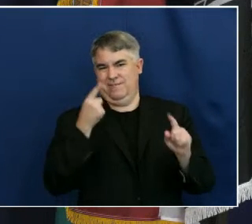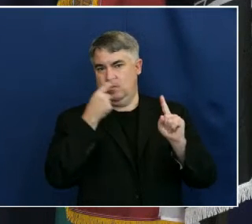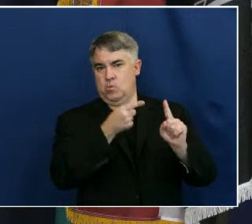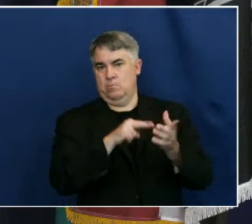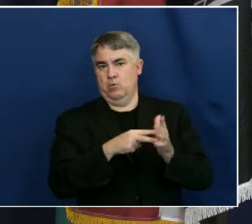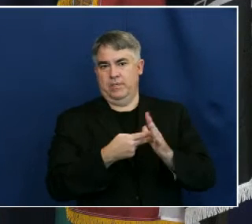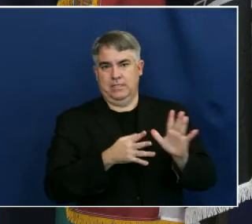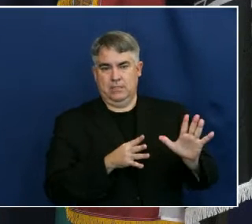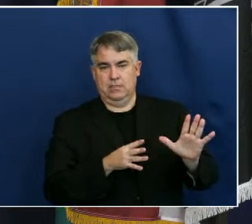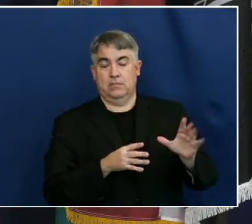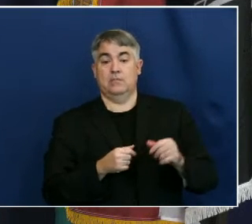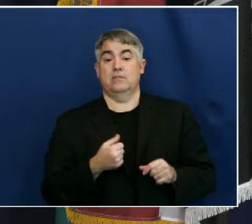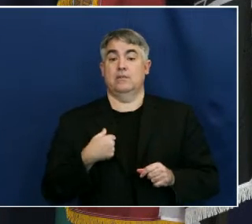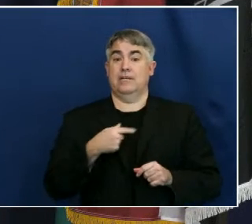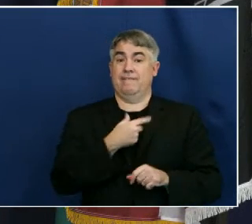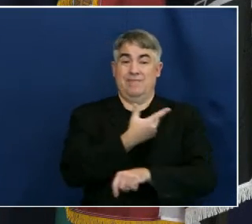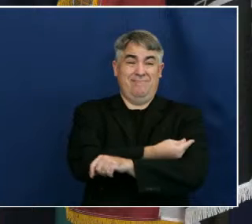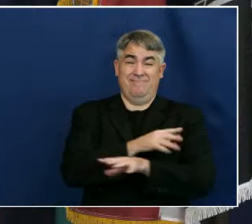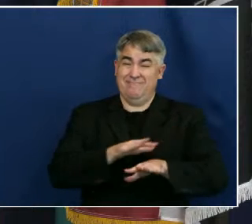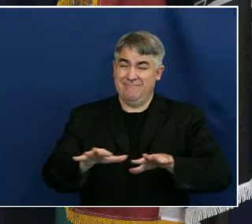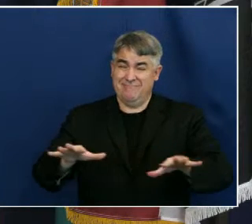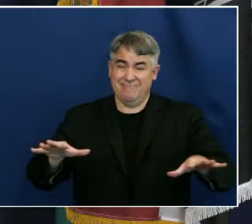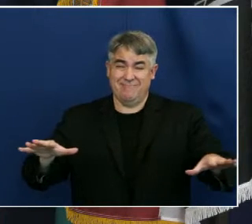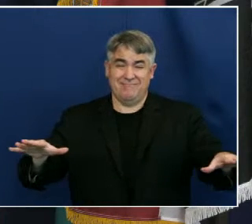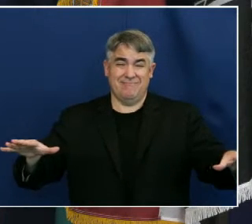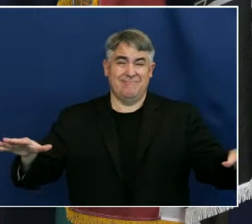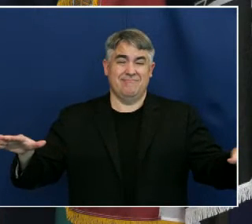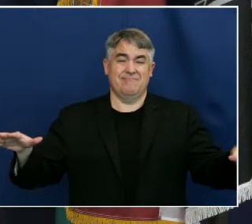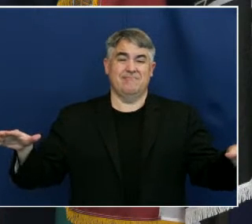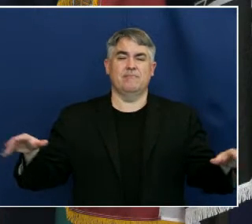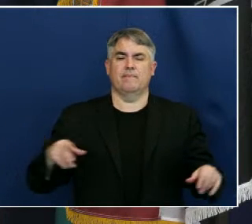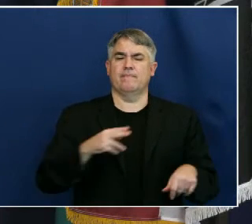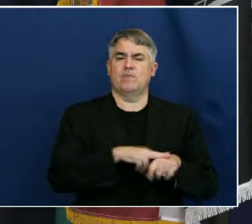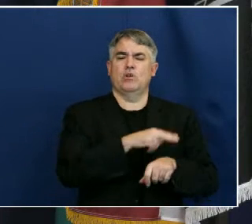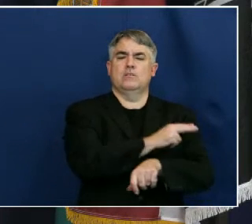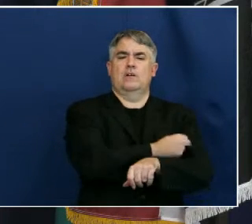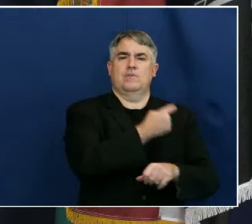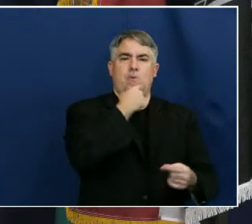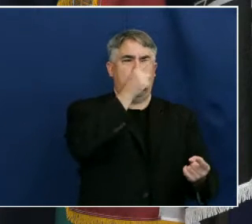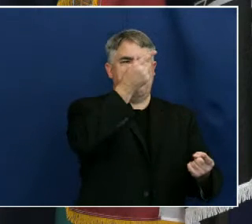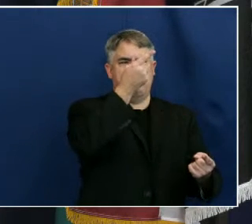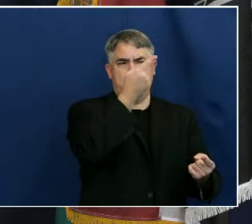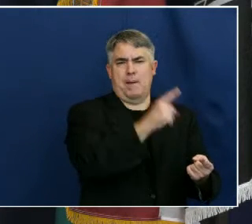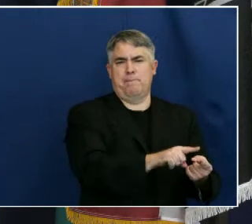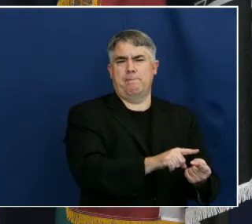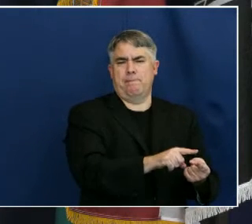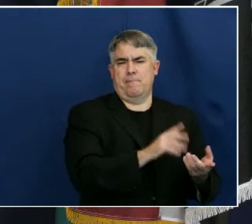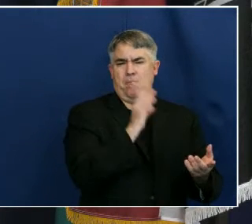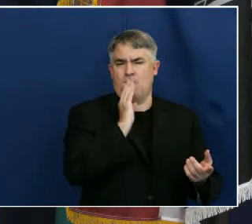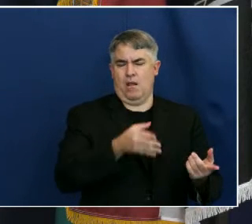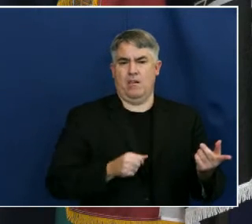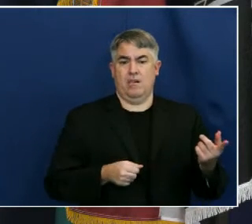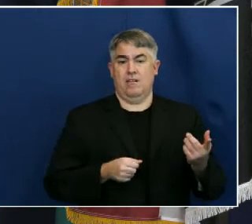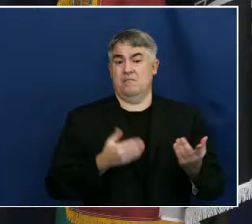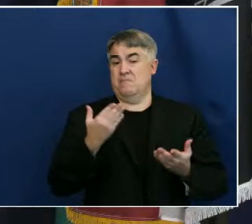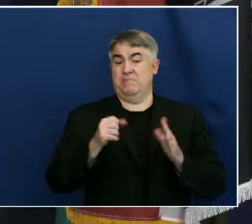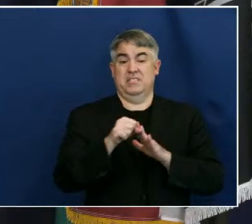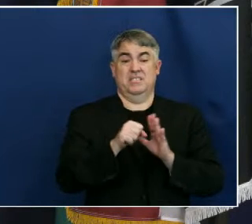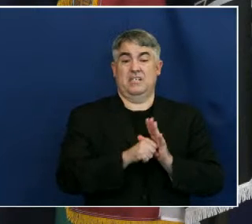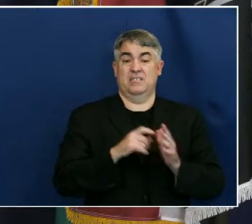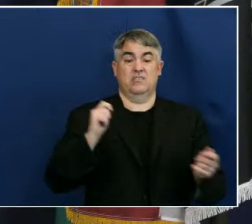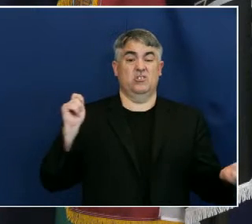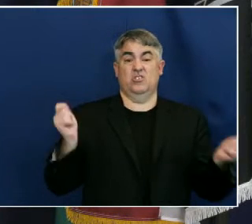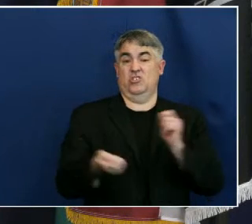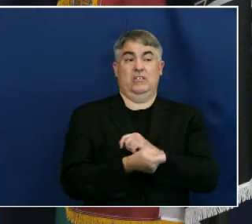into vaccinations, that math may look a little bit different, and I think it's certainly possible that the state may come out and revise that. We'll have to wait and